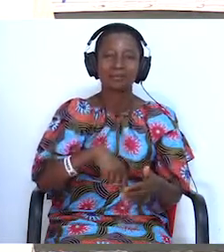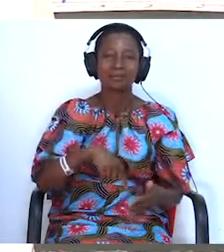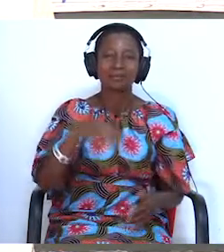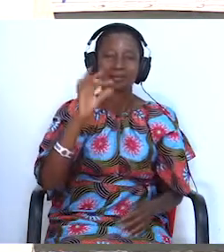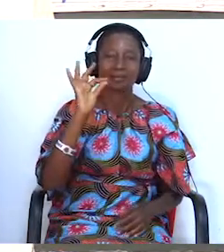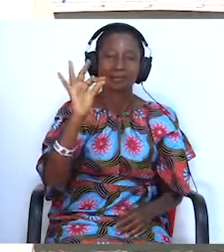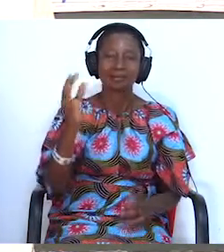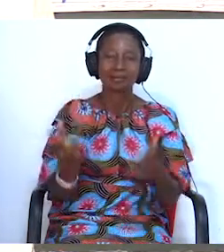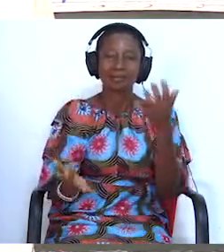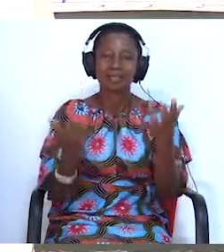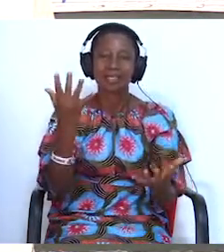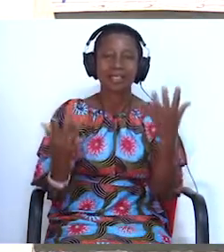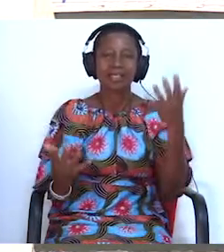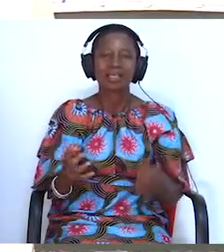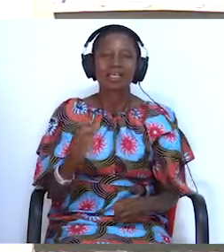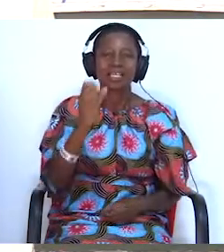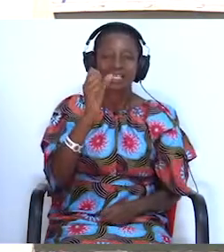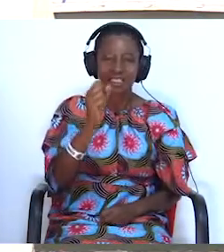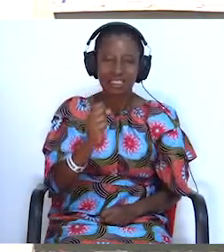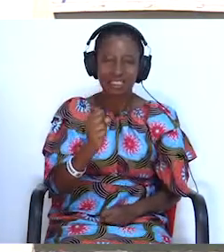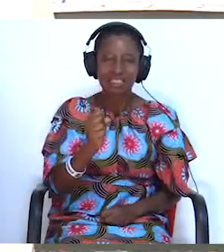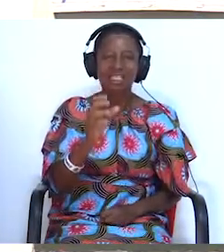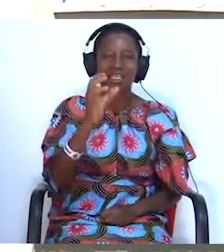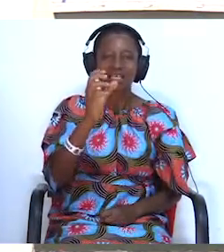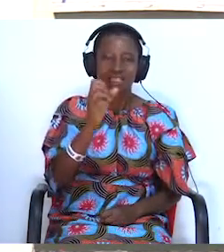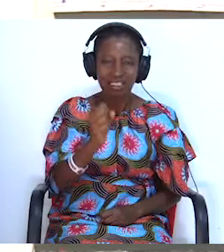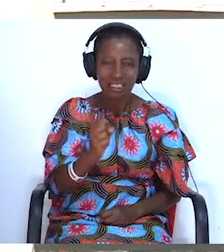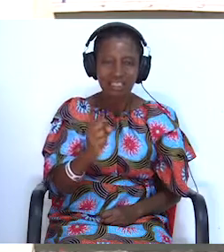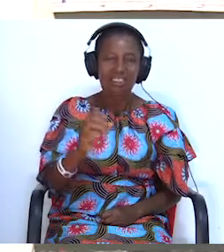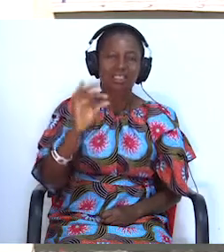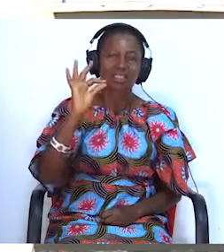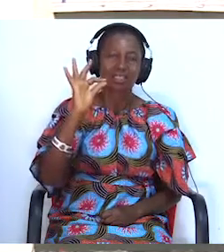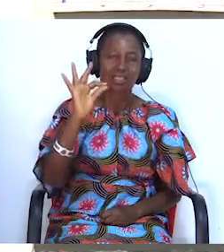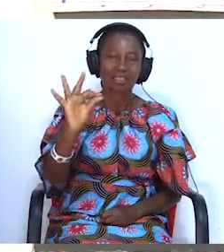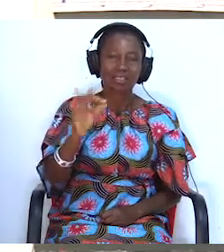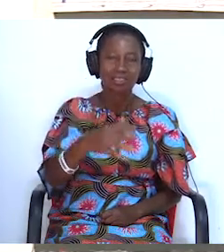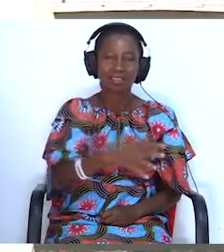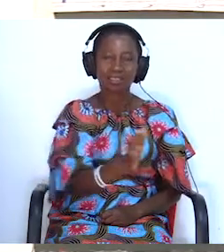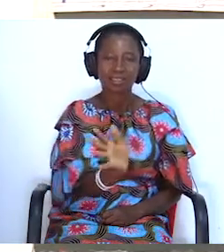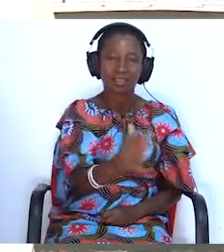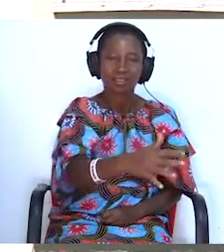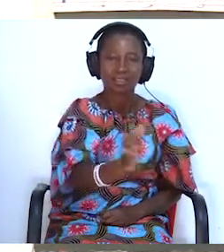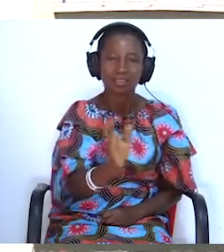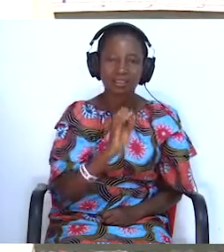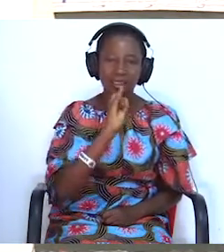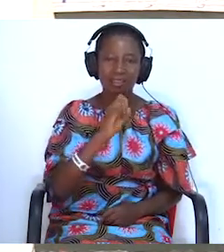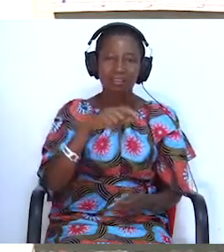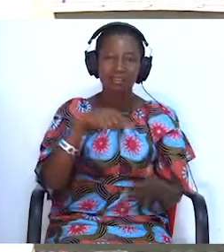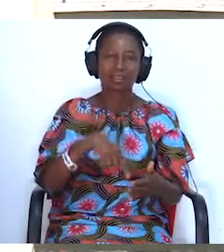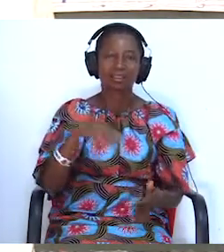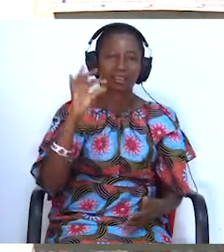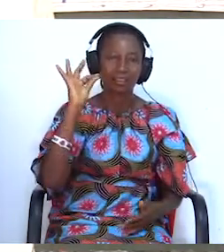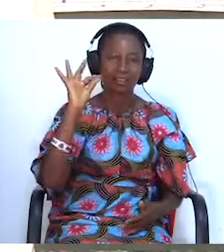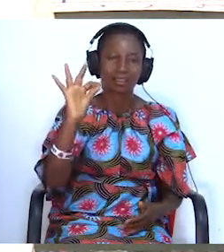sounding lesson. Now today, we are going to look at a new sound. I am going to tell you a